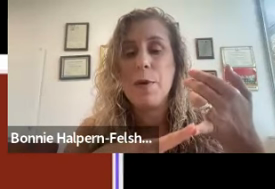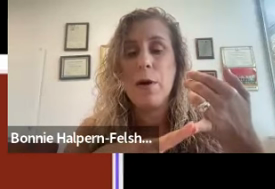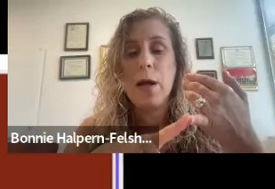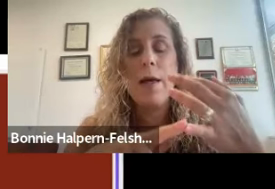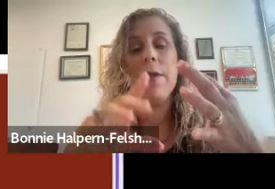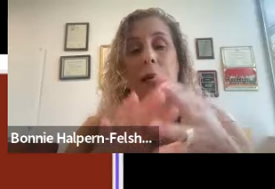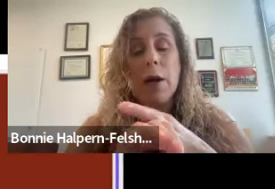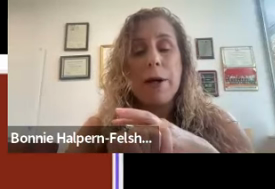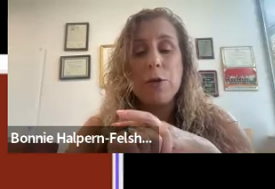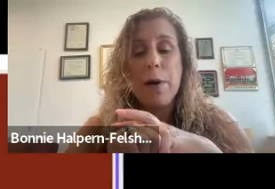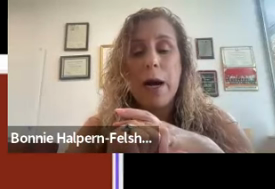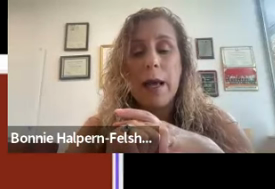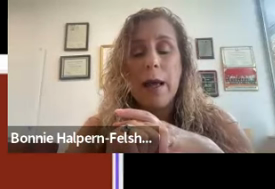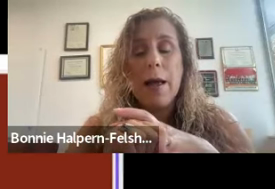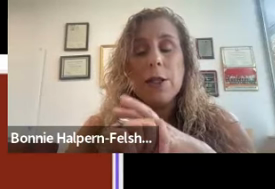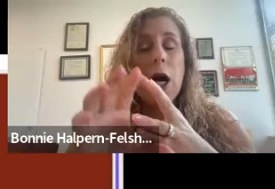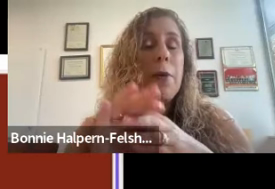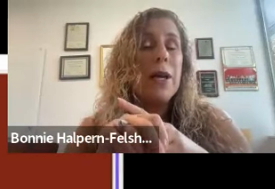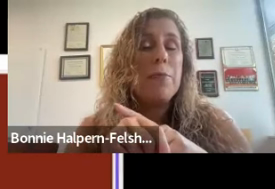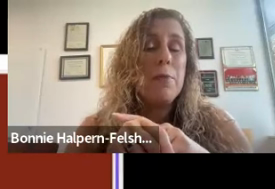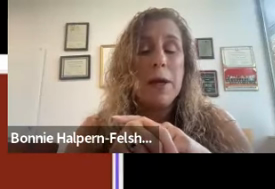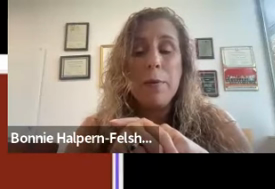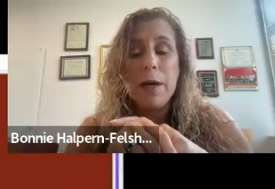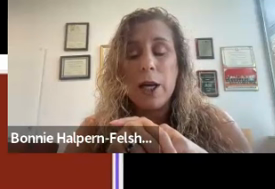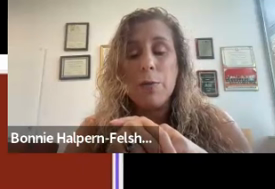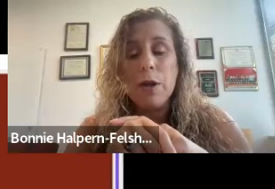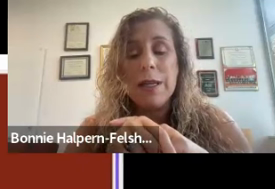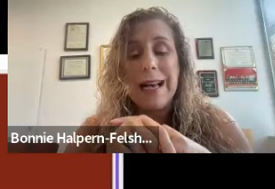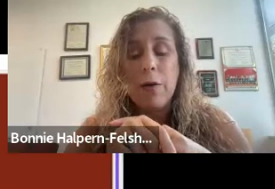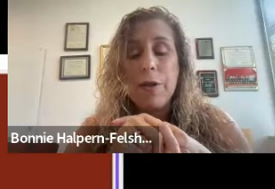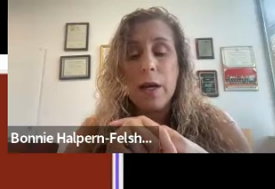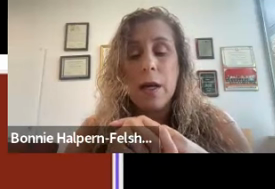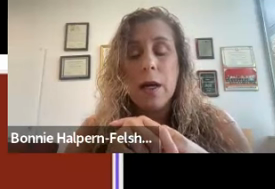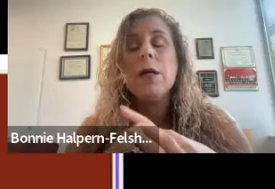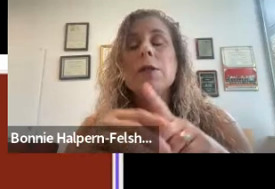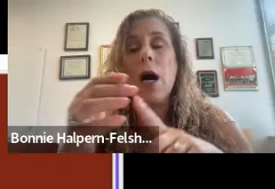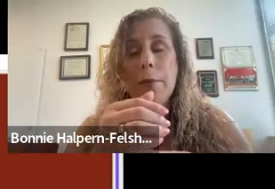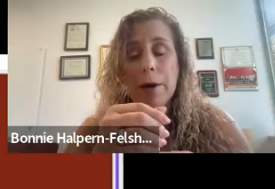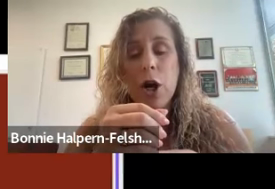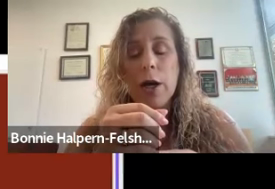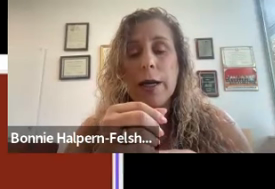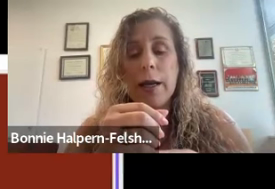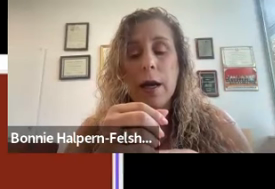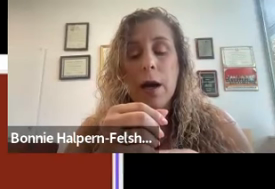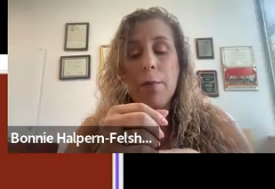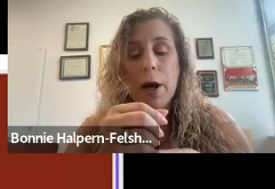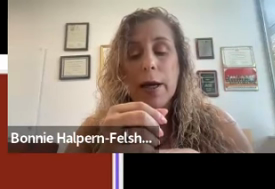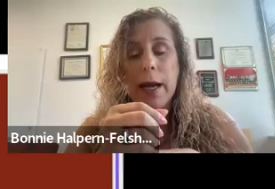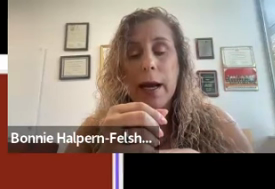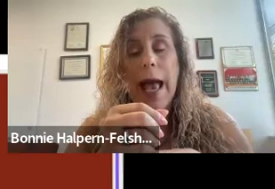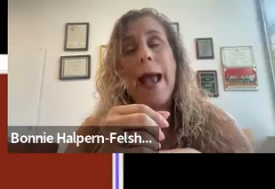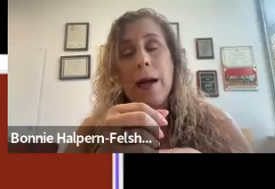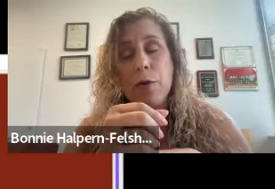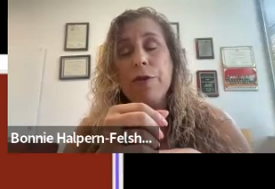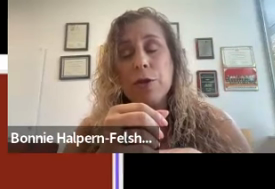positive spirit. They talk about your body, talk about keeping people and communities healthy, talk about targeted